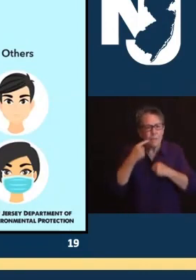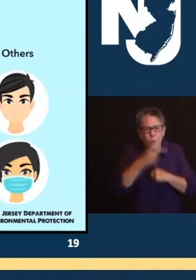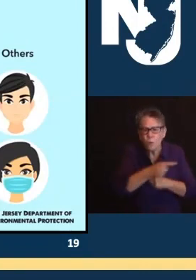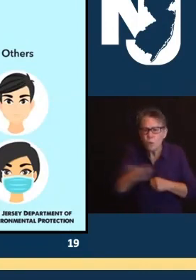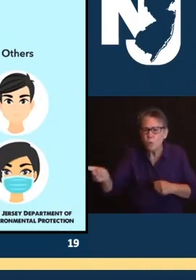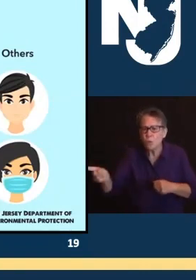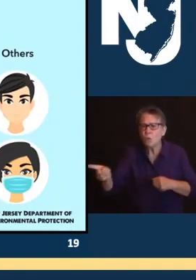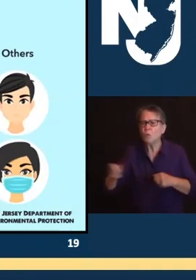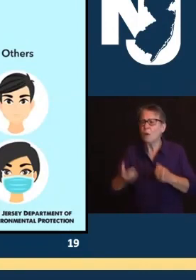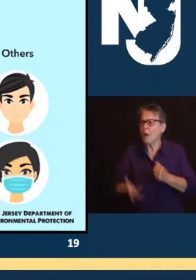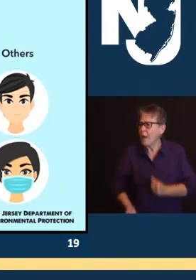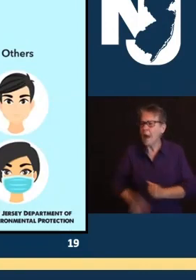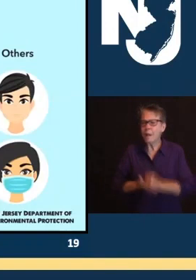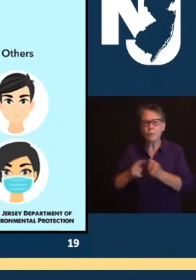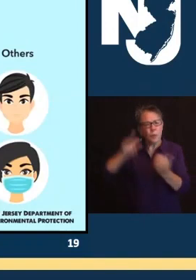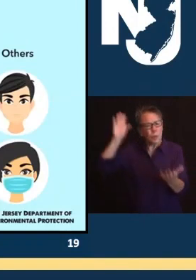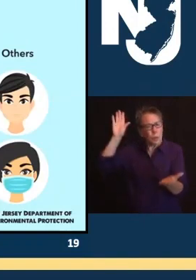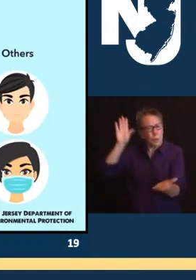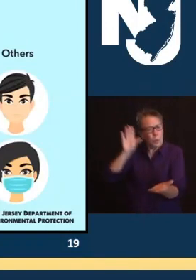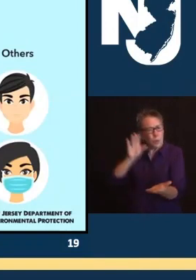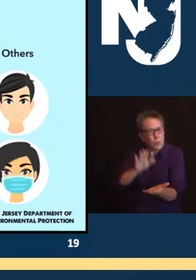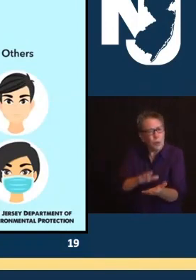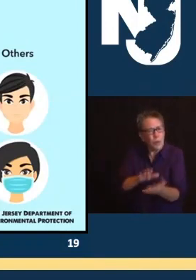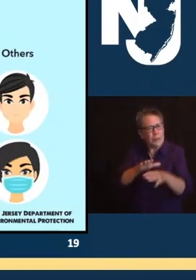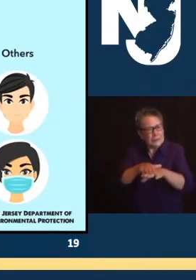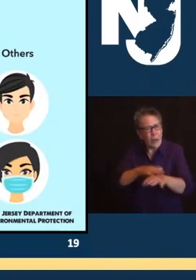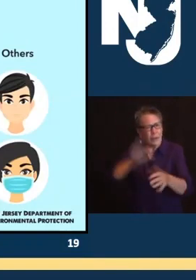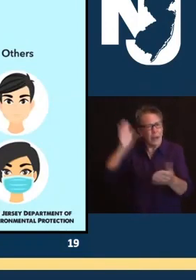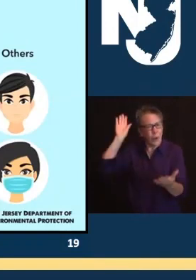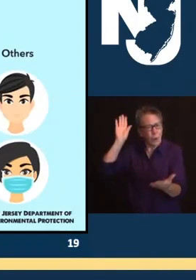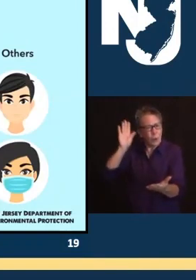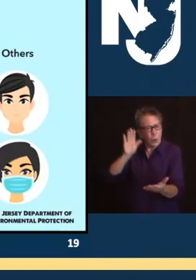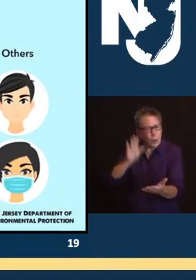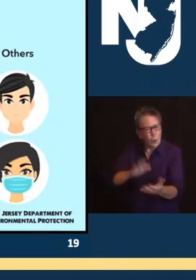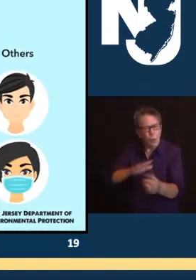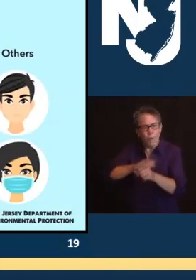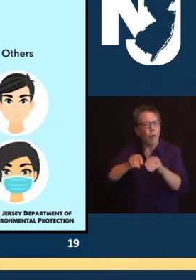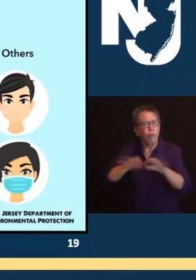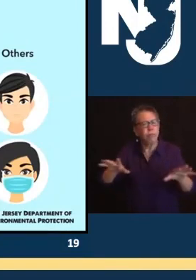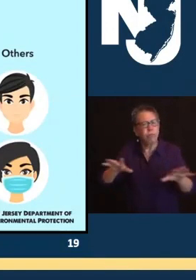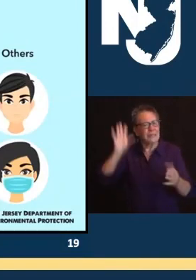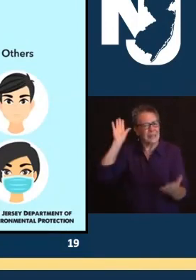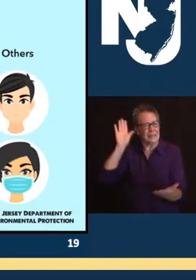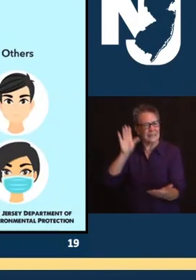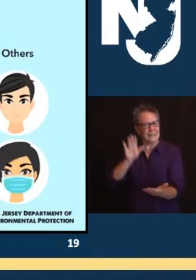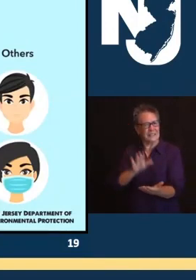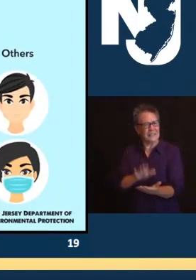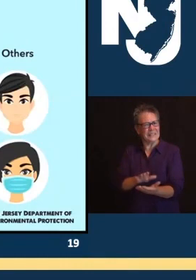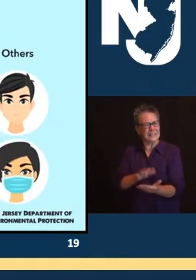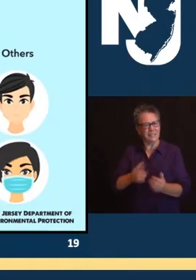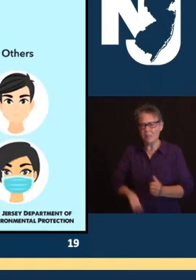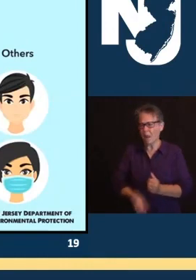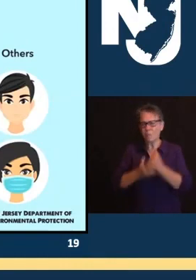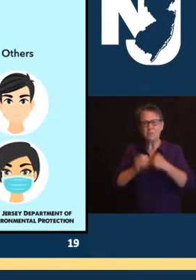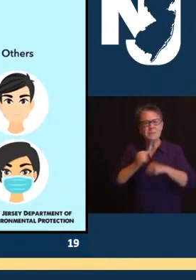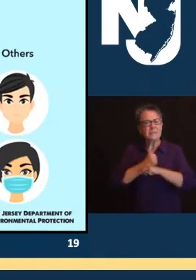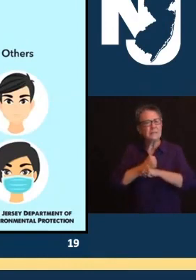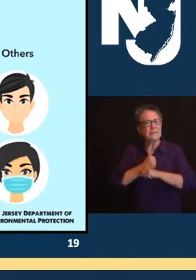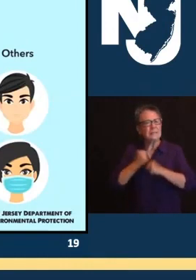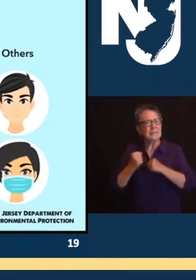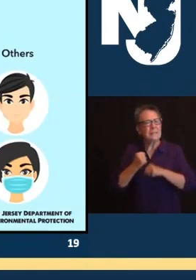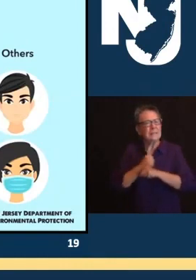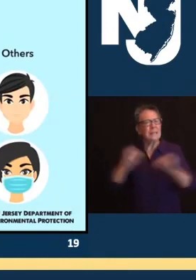how we protect the public's health and save lives. This isn't about you. It isn't about politics. It